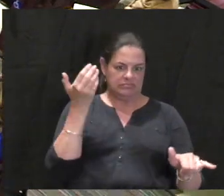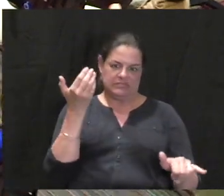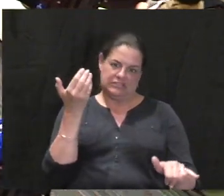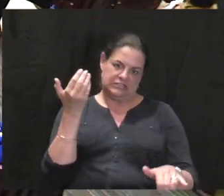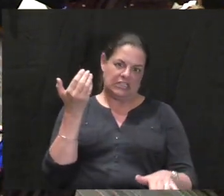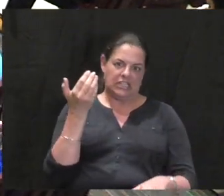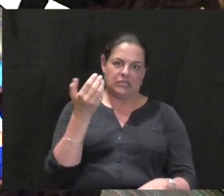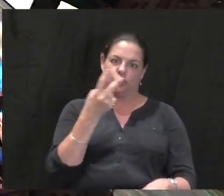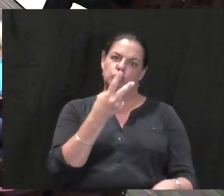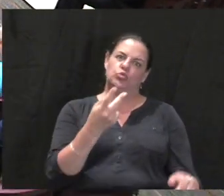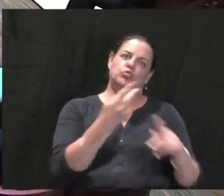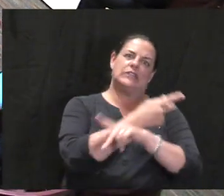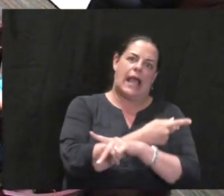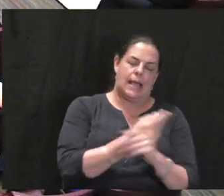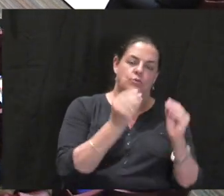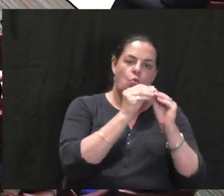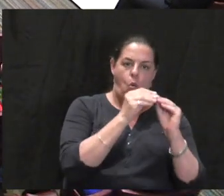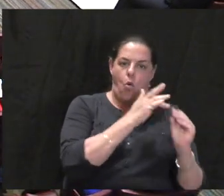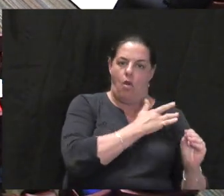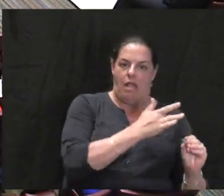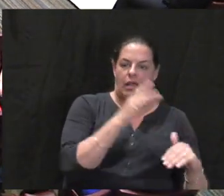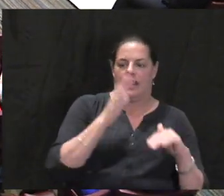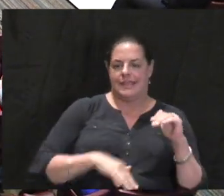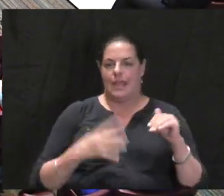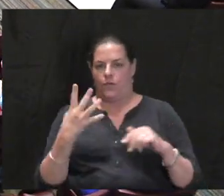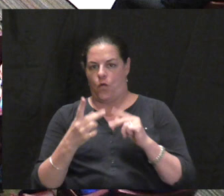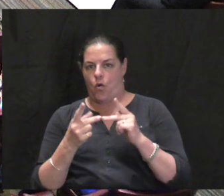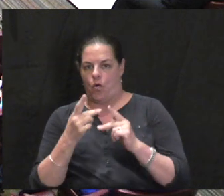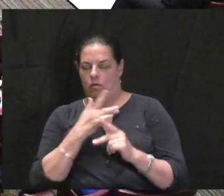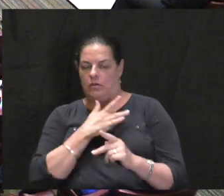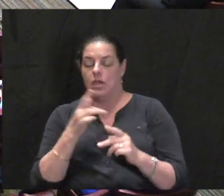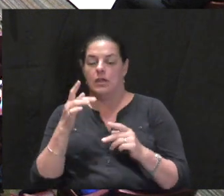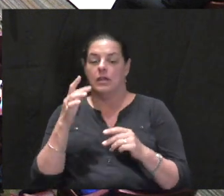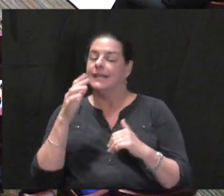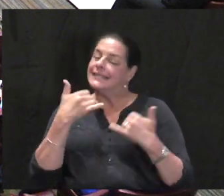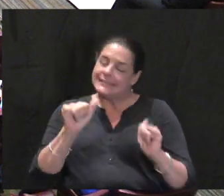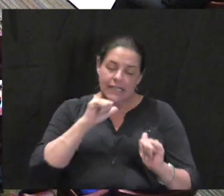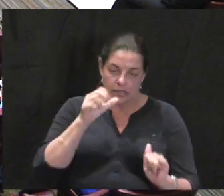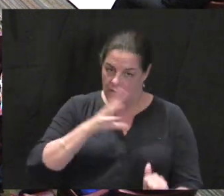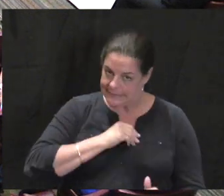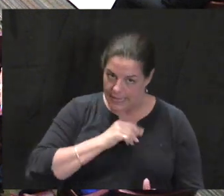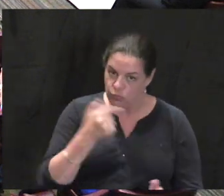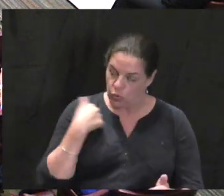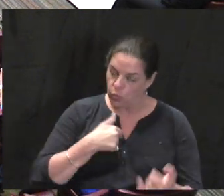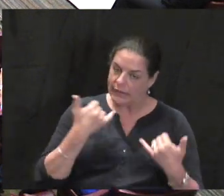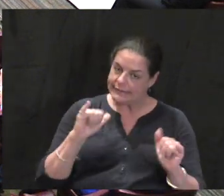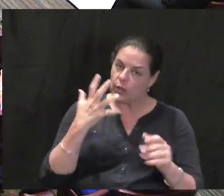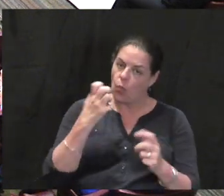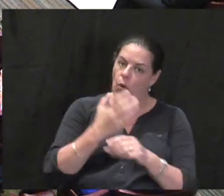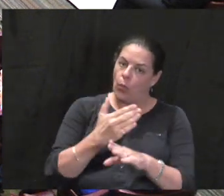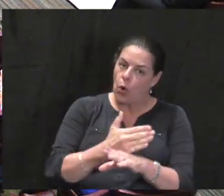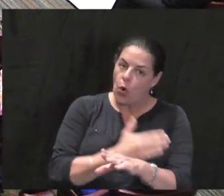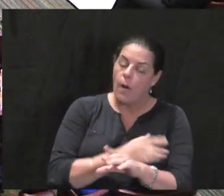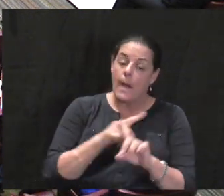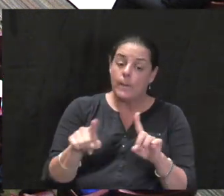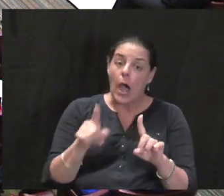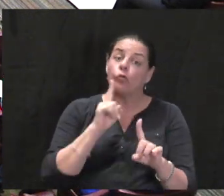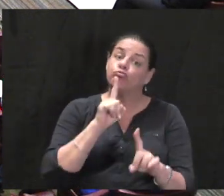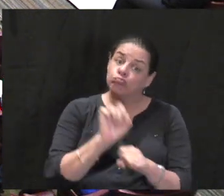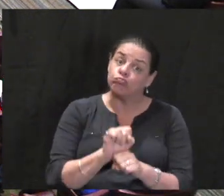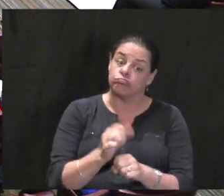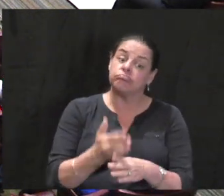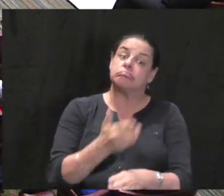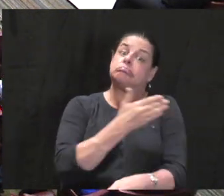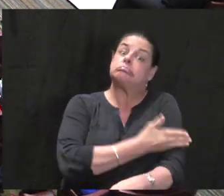were before. So I'm going to talk a little bit about some of the major initiatives. If for those of you who are not familiar, if you go to our